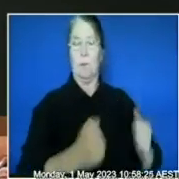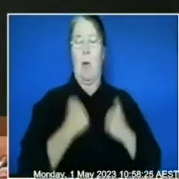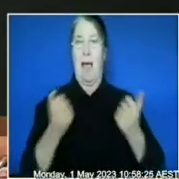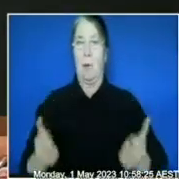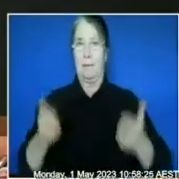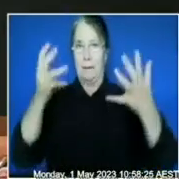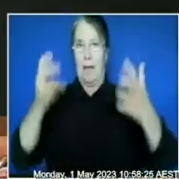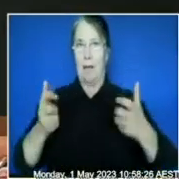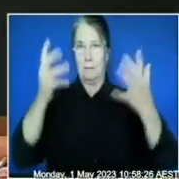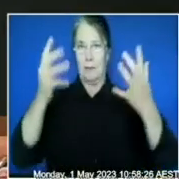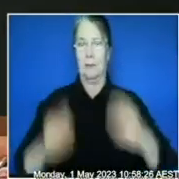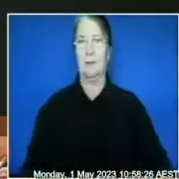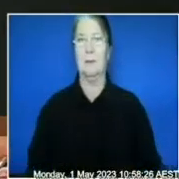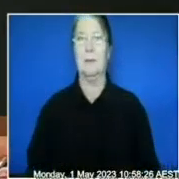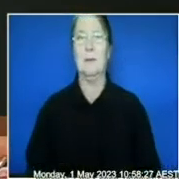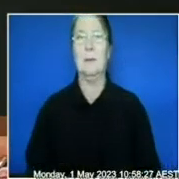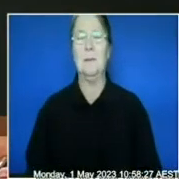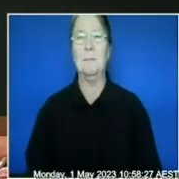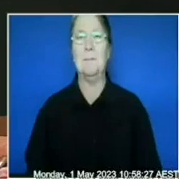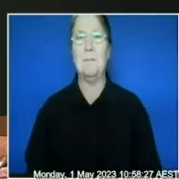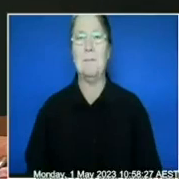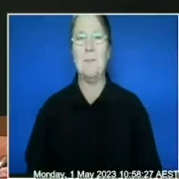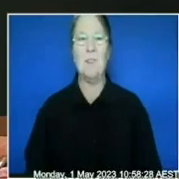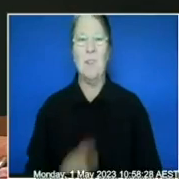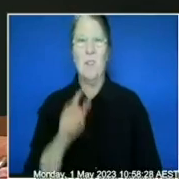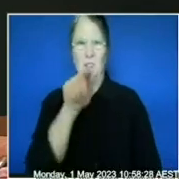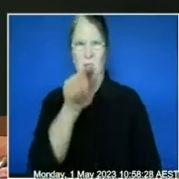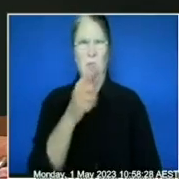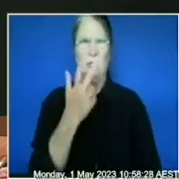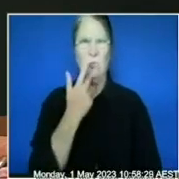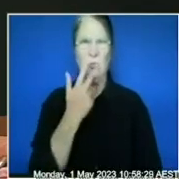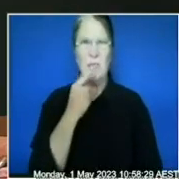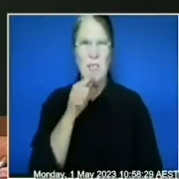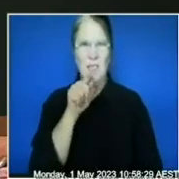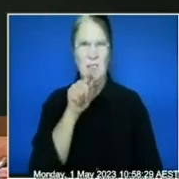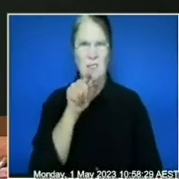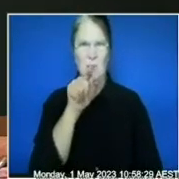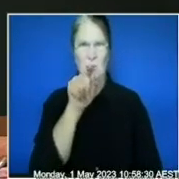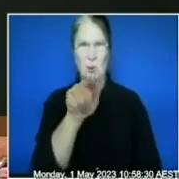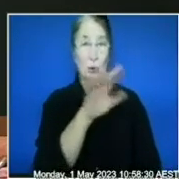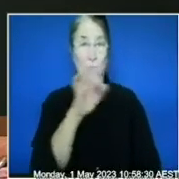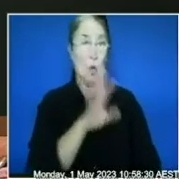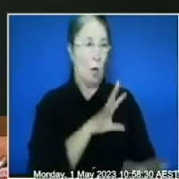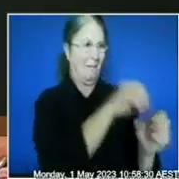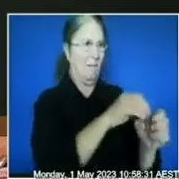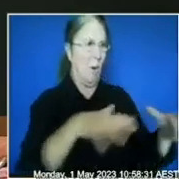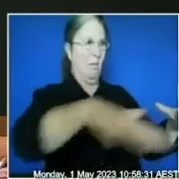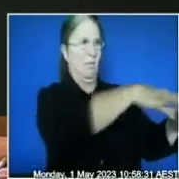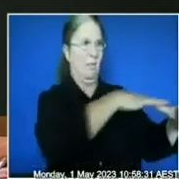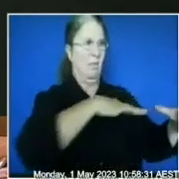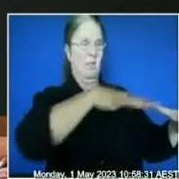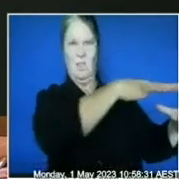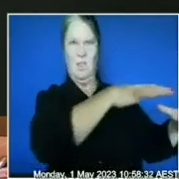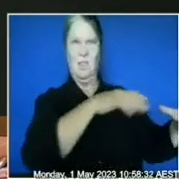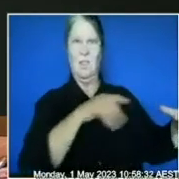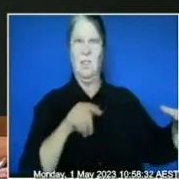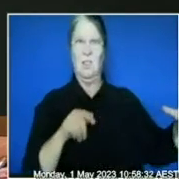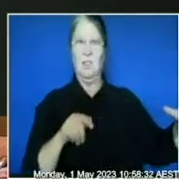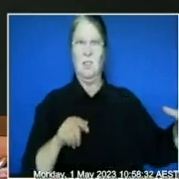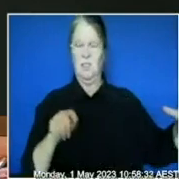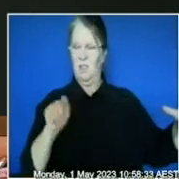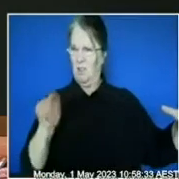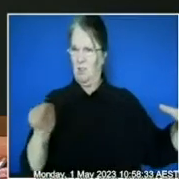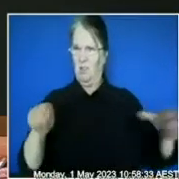that's called the secondary response, and that's what the Department of Premier and Cabinet worked with the emergency services to